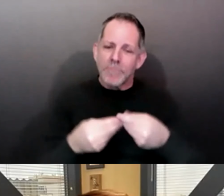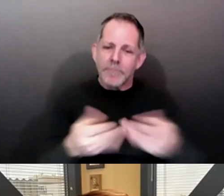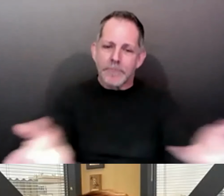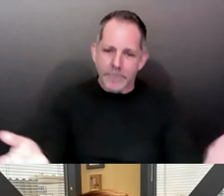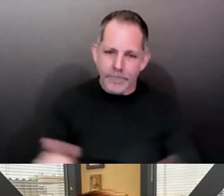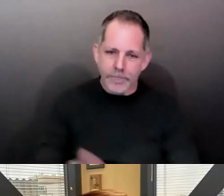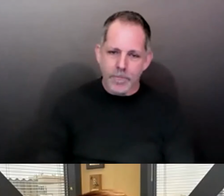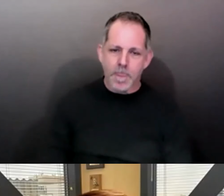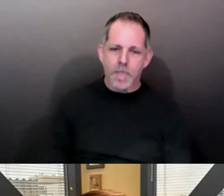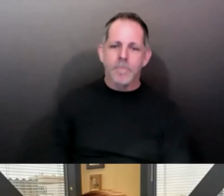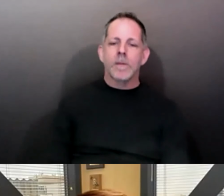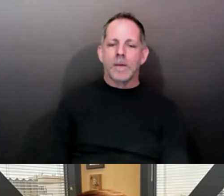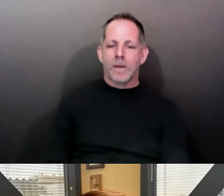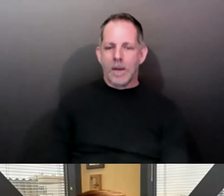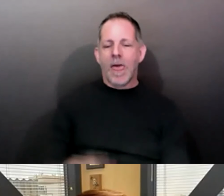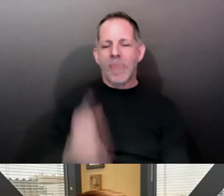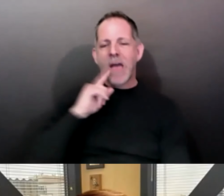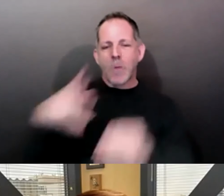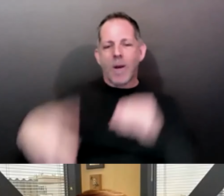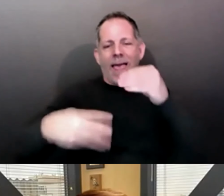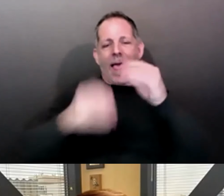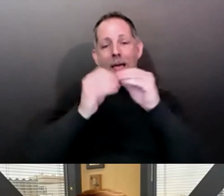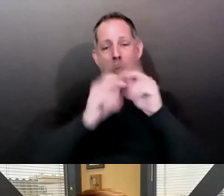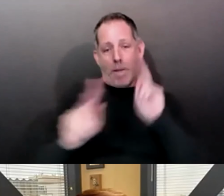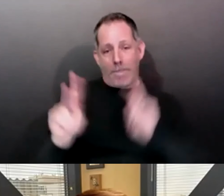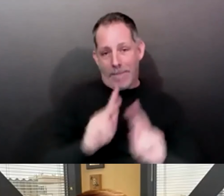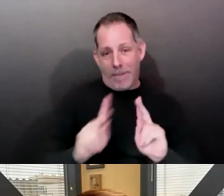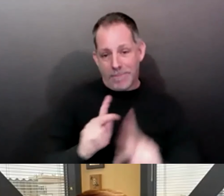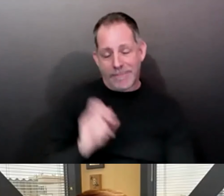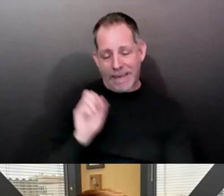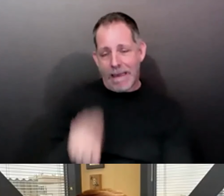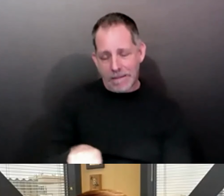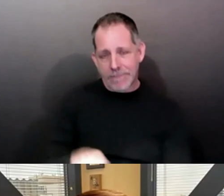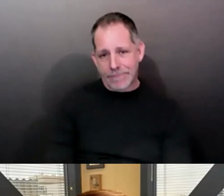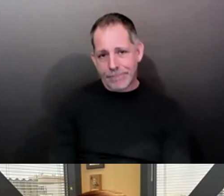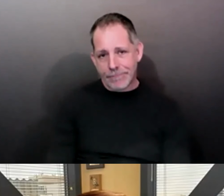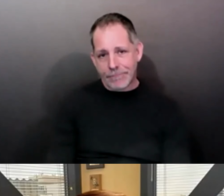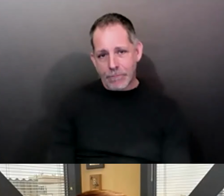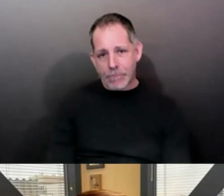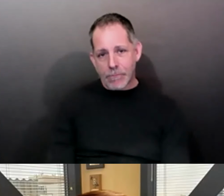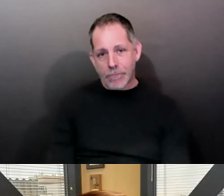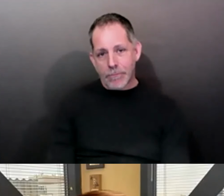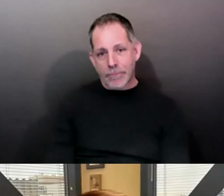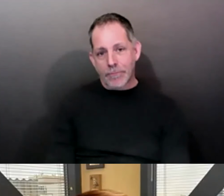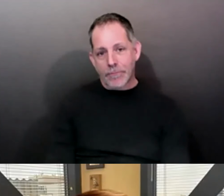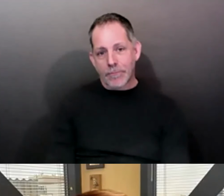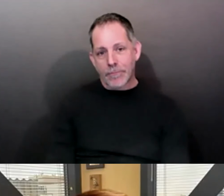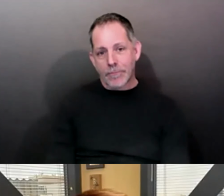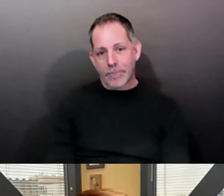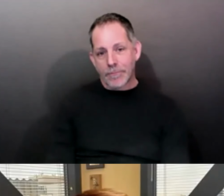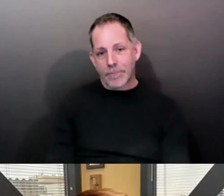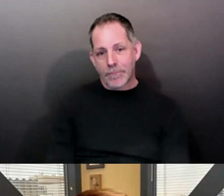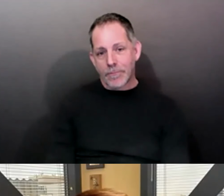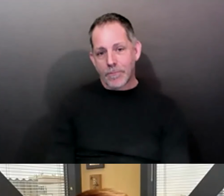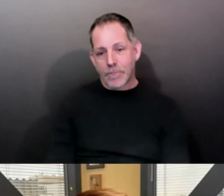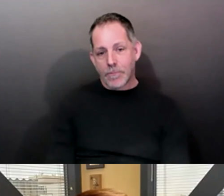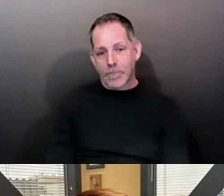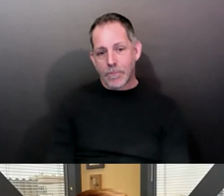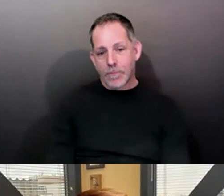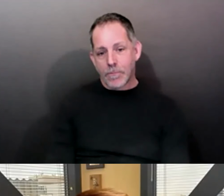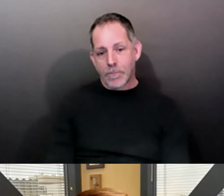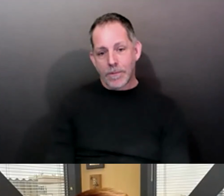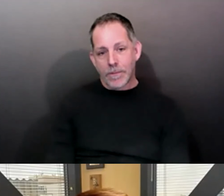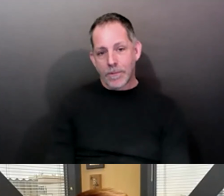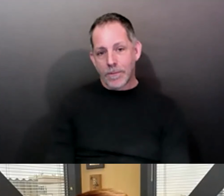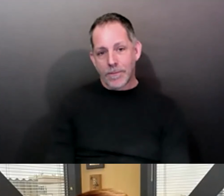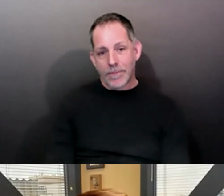Thank you. Well, we wanted to cover as much as possible with the presentation. So if your question wasn't answered or you still have questions, you can email